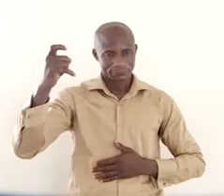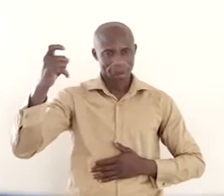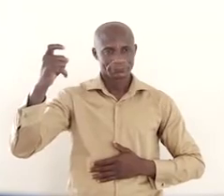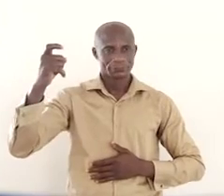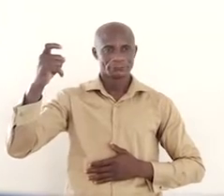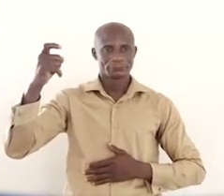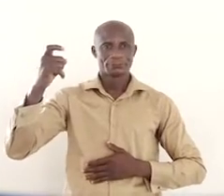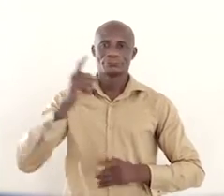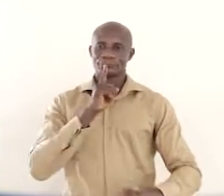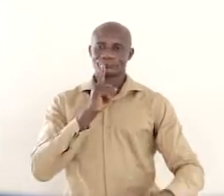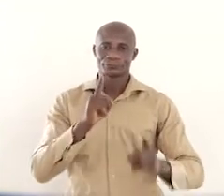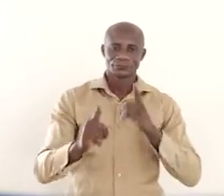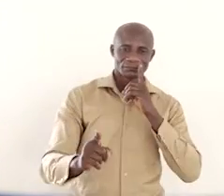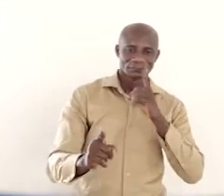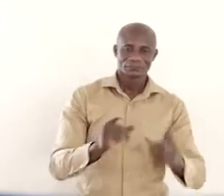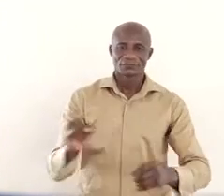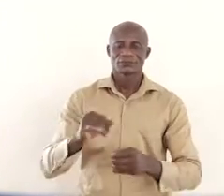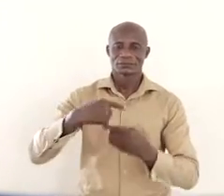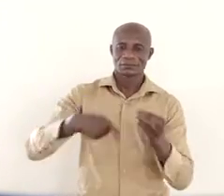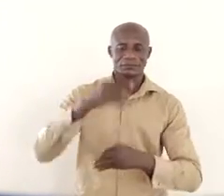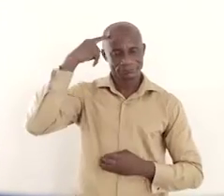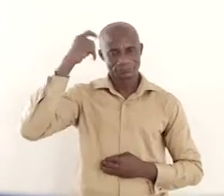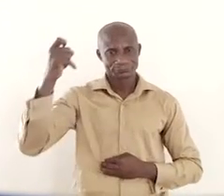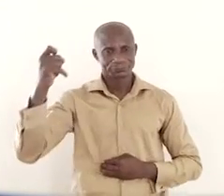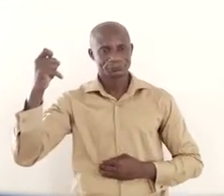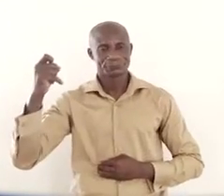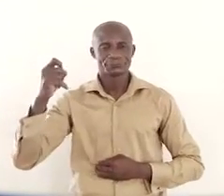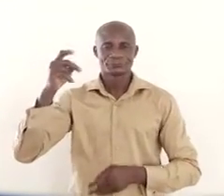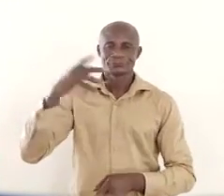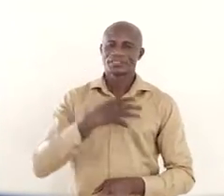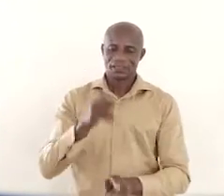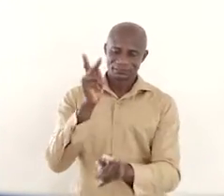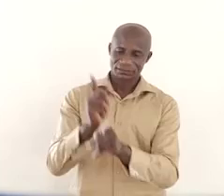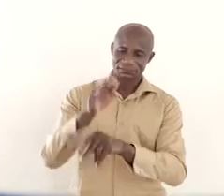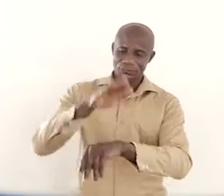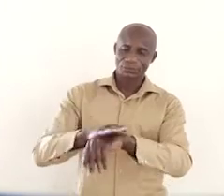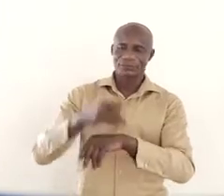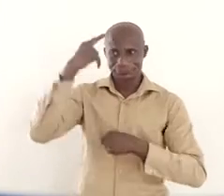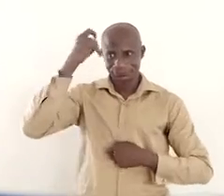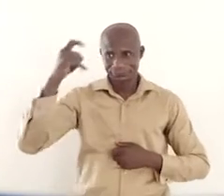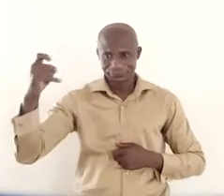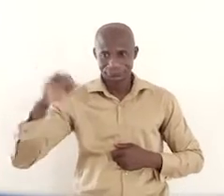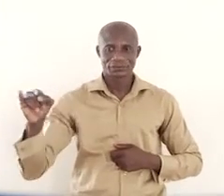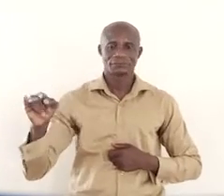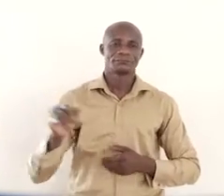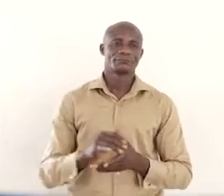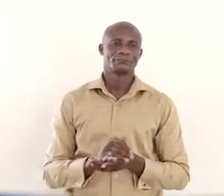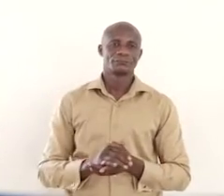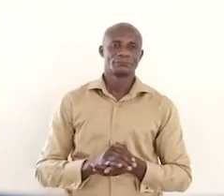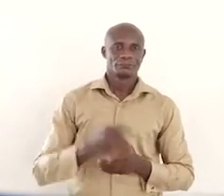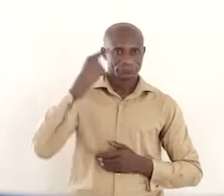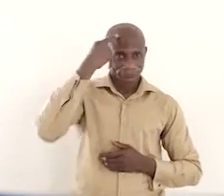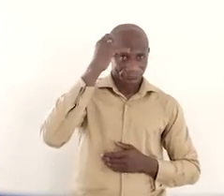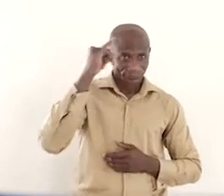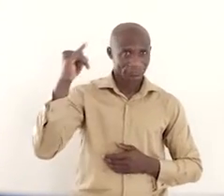Dream, talking about dream. I'll keep on dreaming.